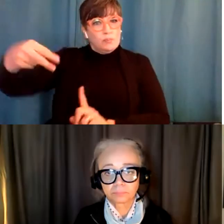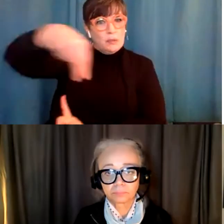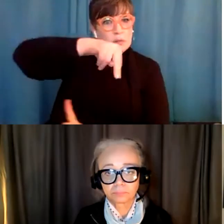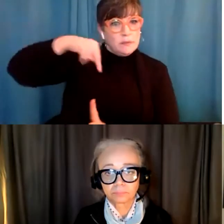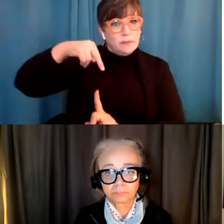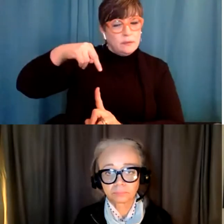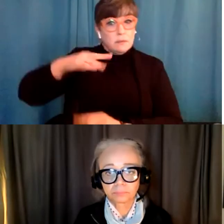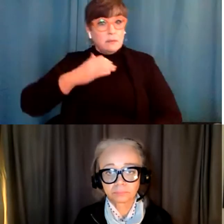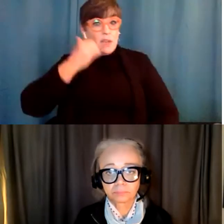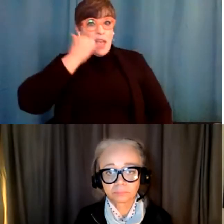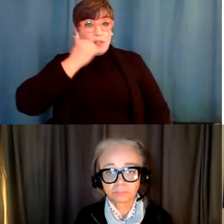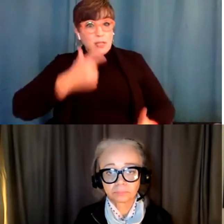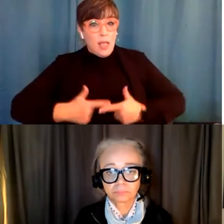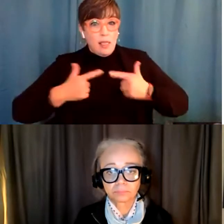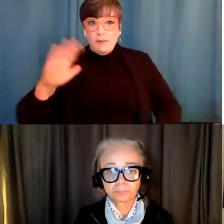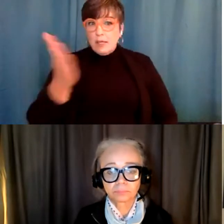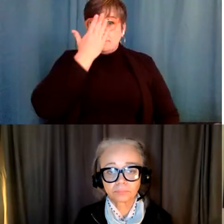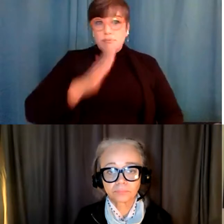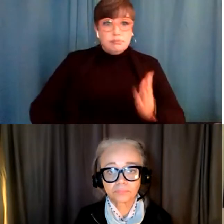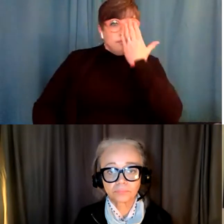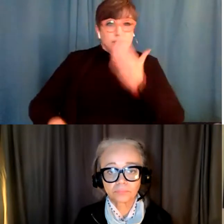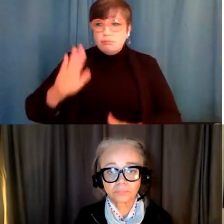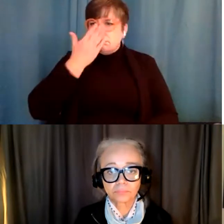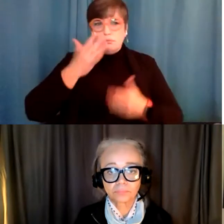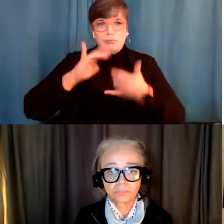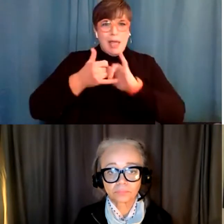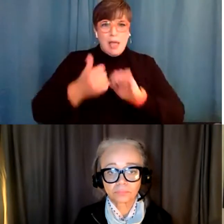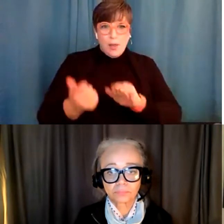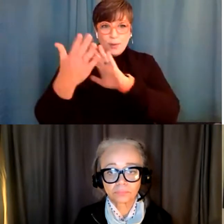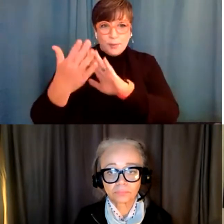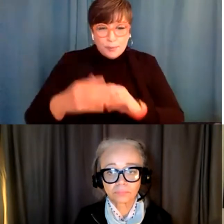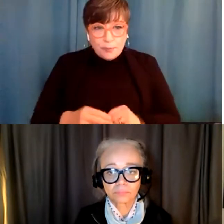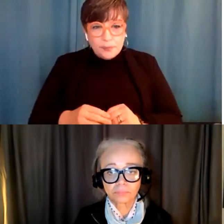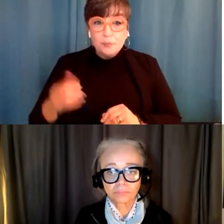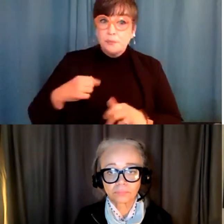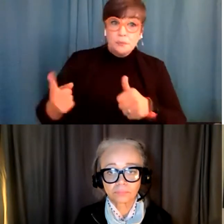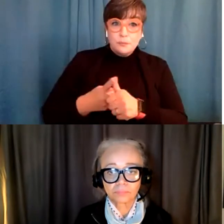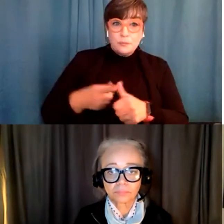Without further delay, I want to first ask Professor Costas